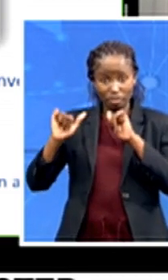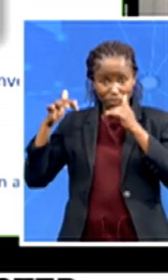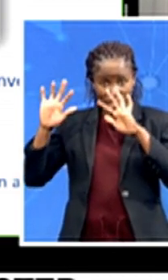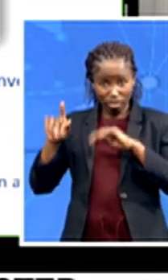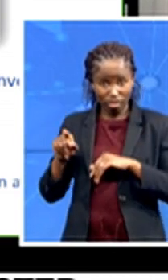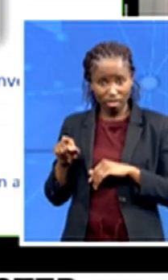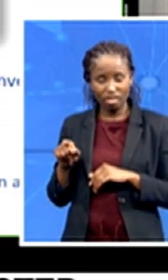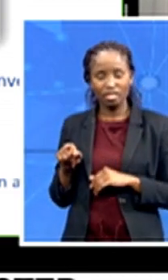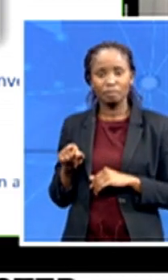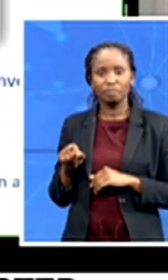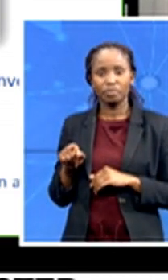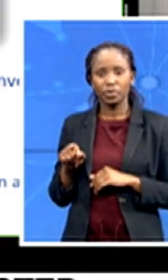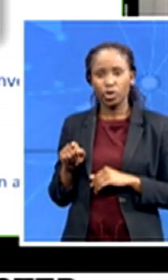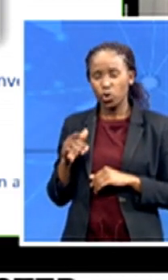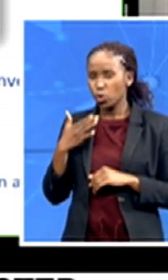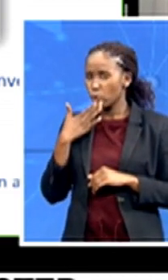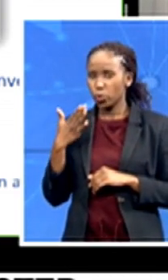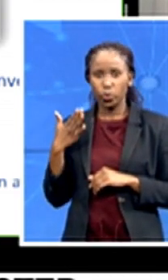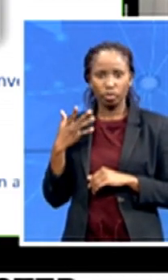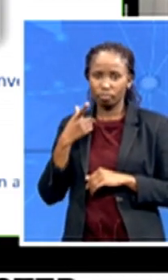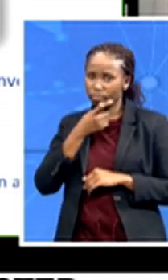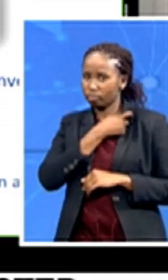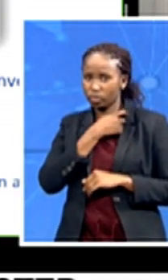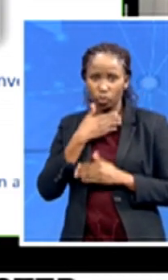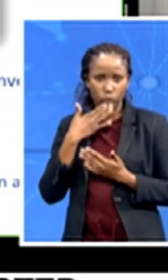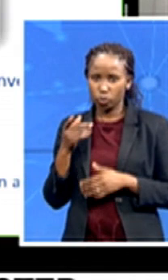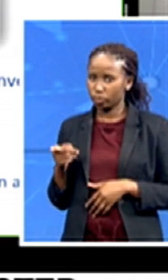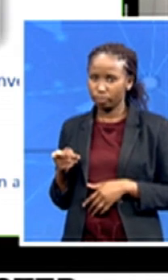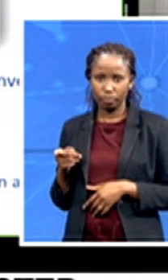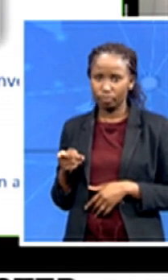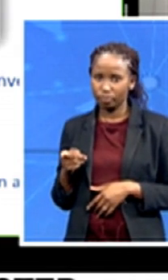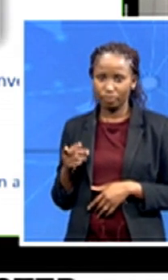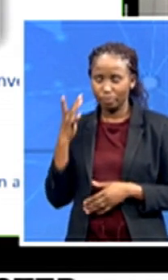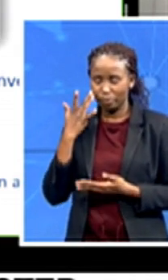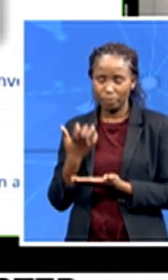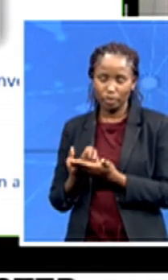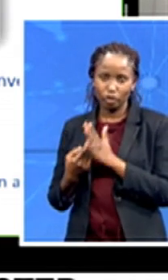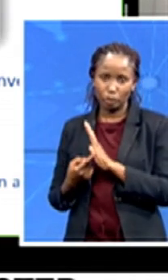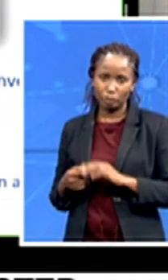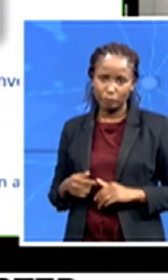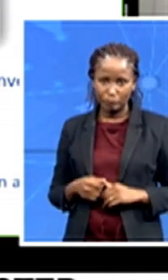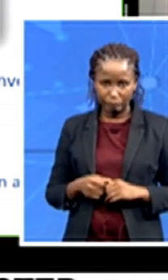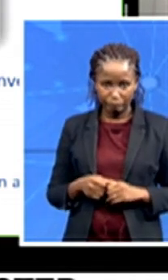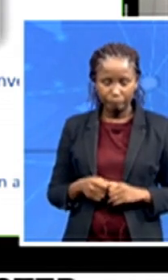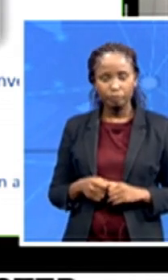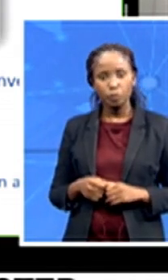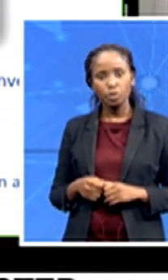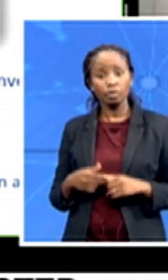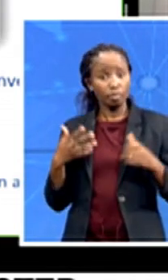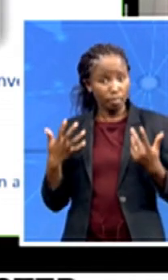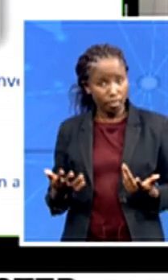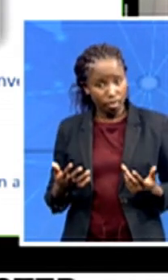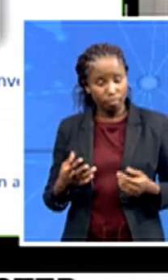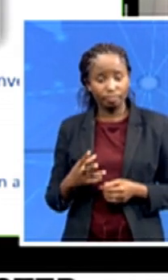of the COVID-19 vaccines we are using in South Africa. And as you can see, there 13 of them had